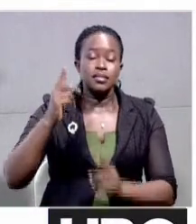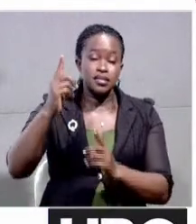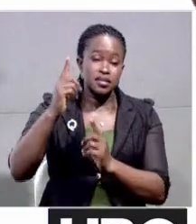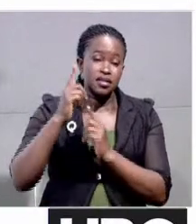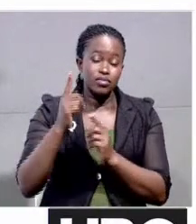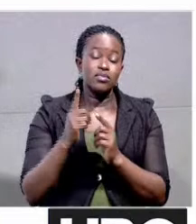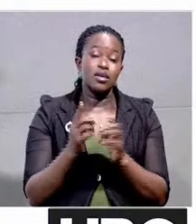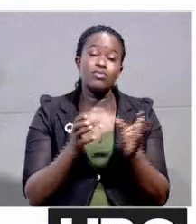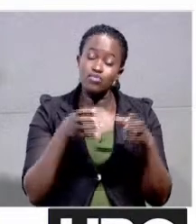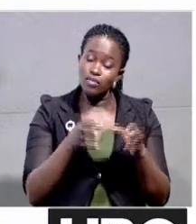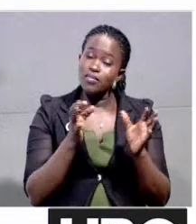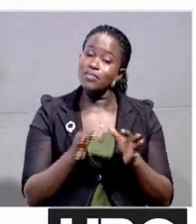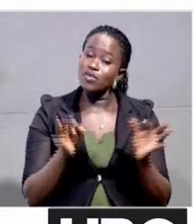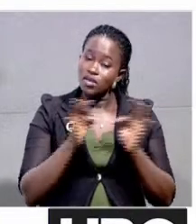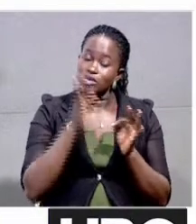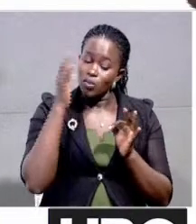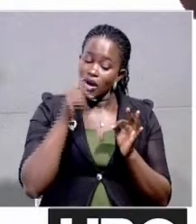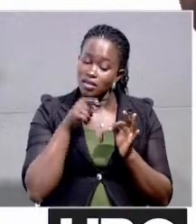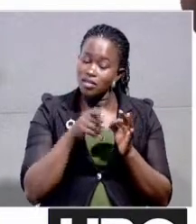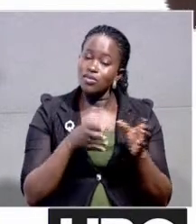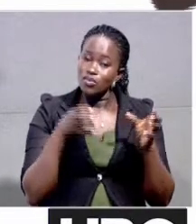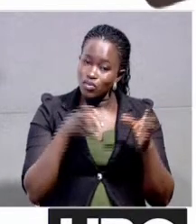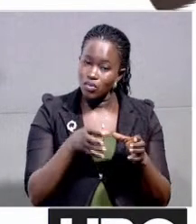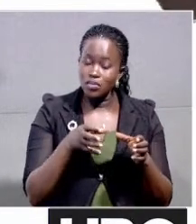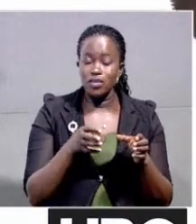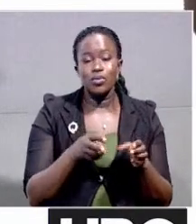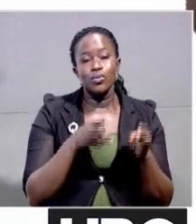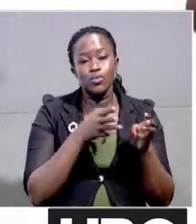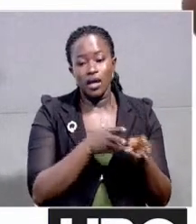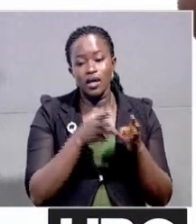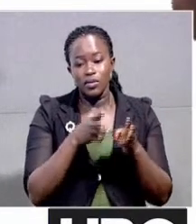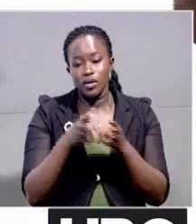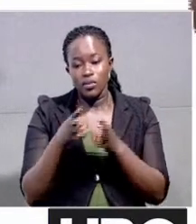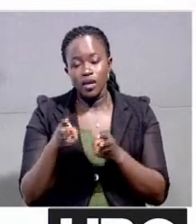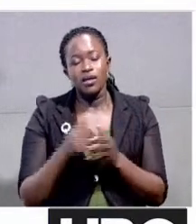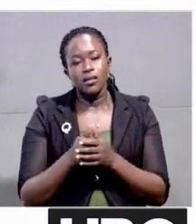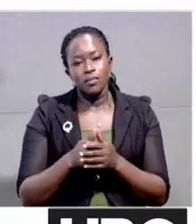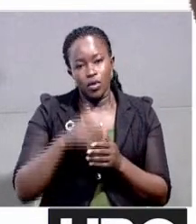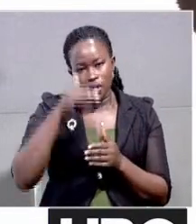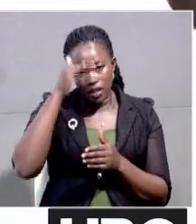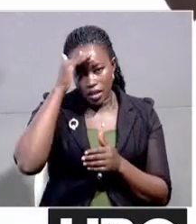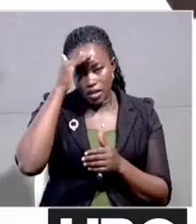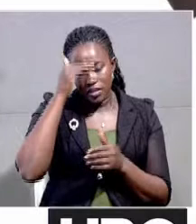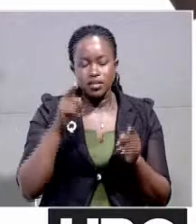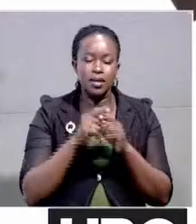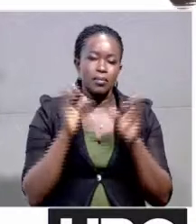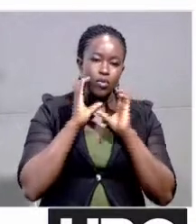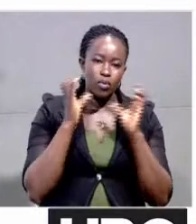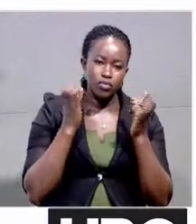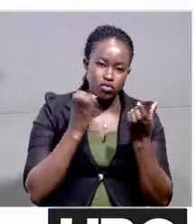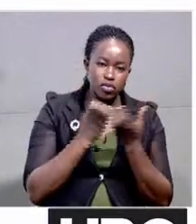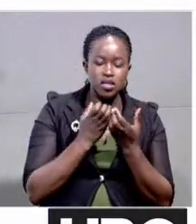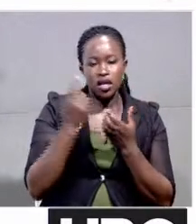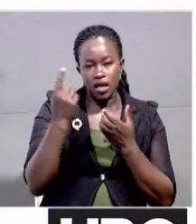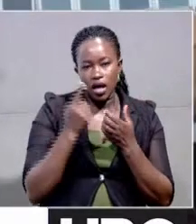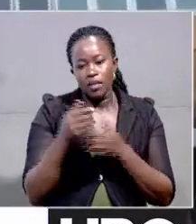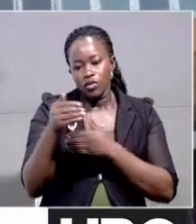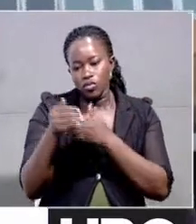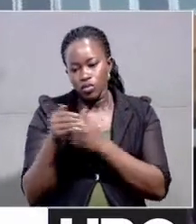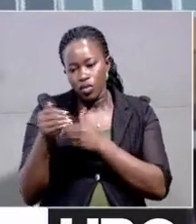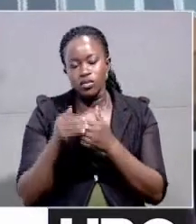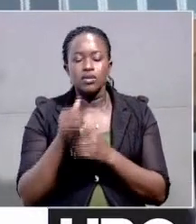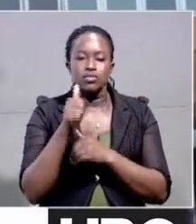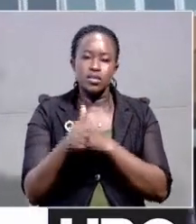So, because these groups are a way of bringing the police and the communities closer to each other.